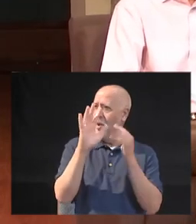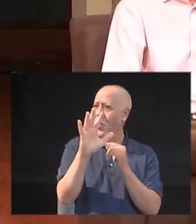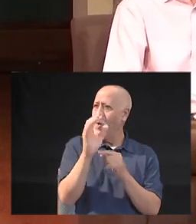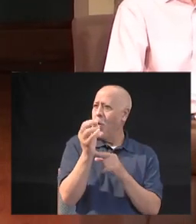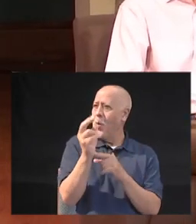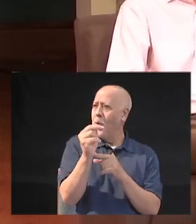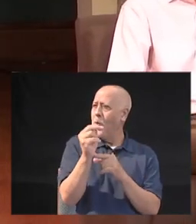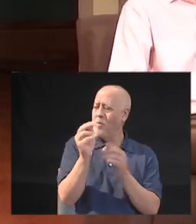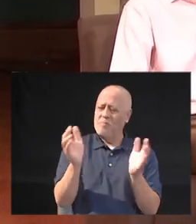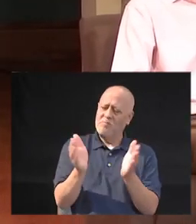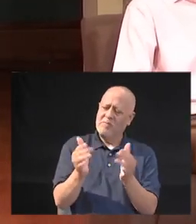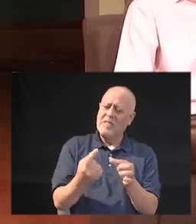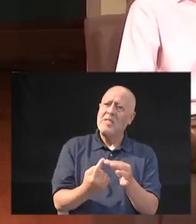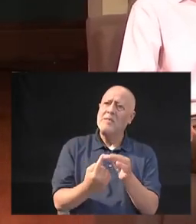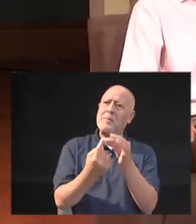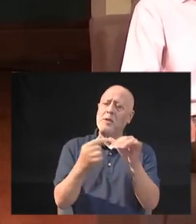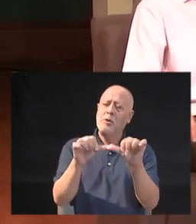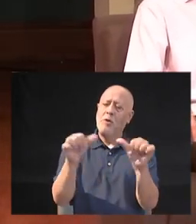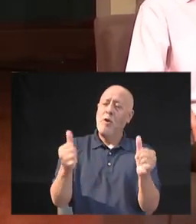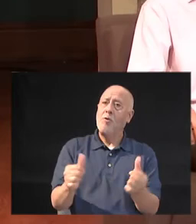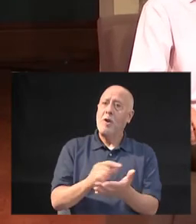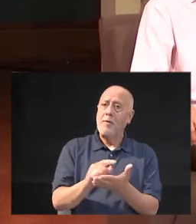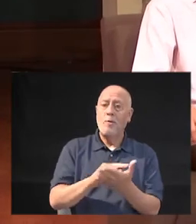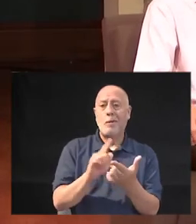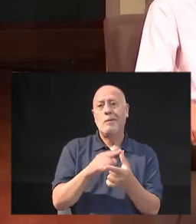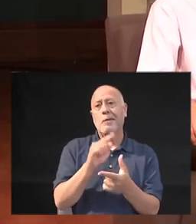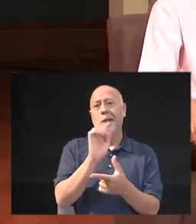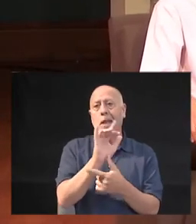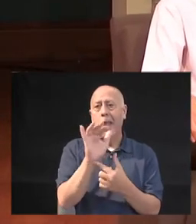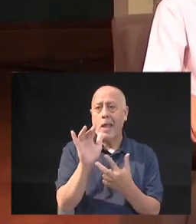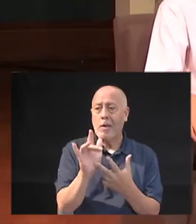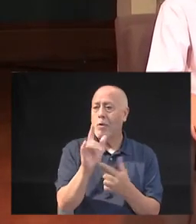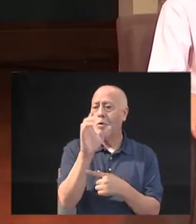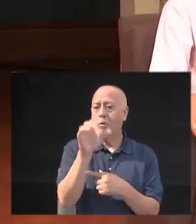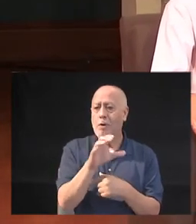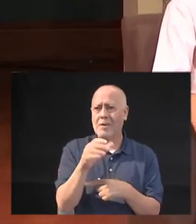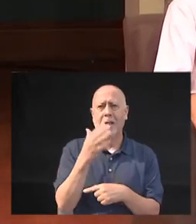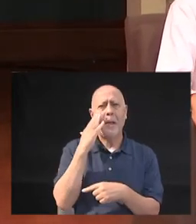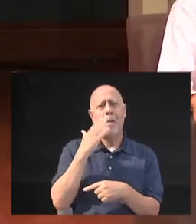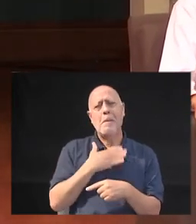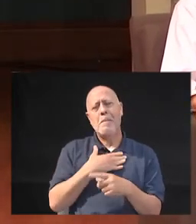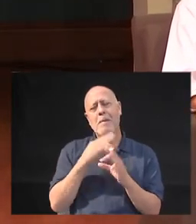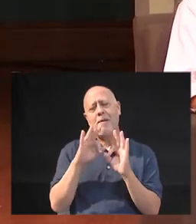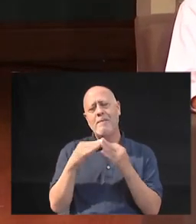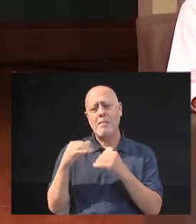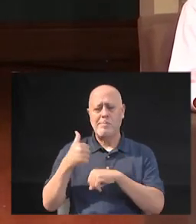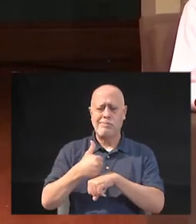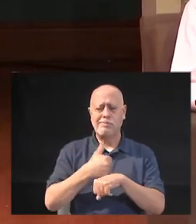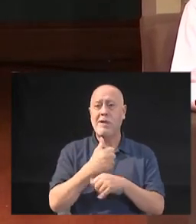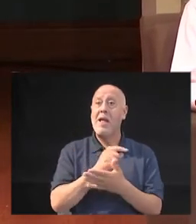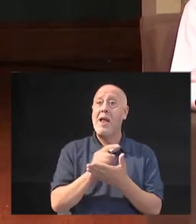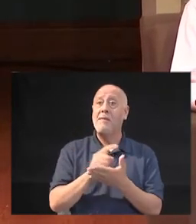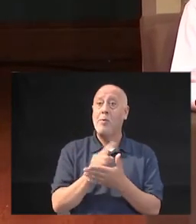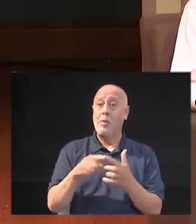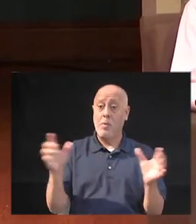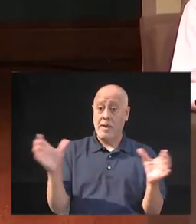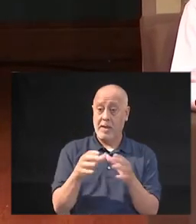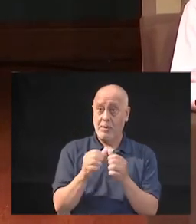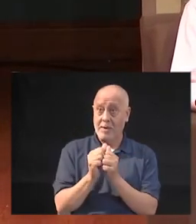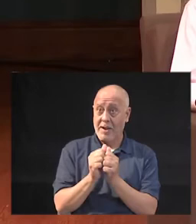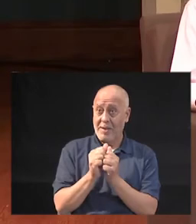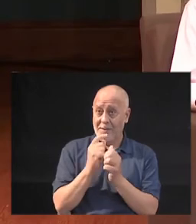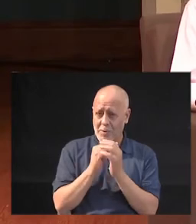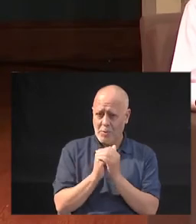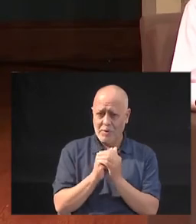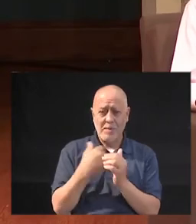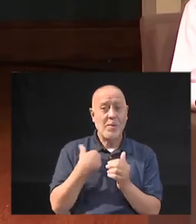little special altars each week with candles or crosses. I know my family sets theirs up each week when we gather for worship. So